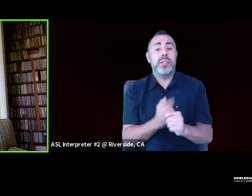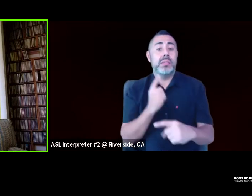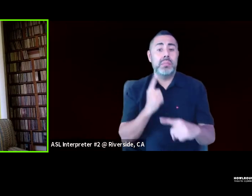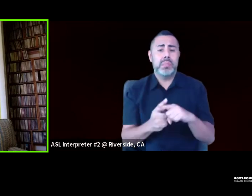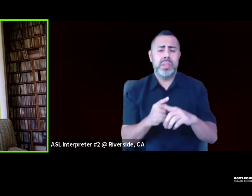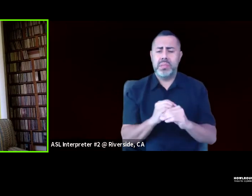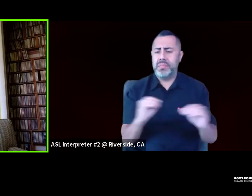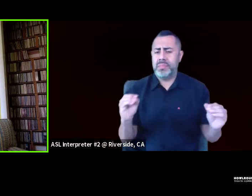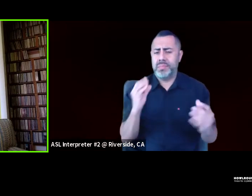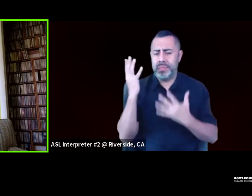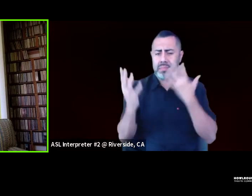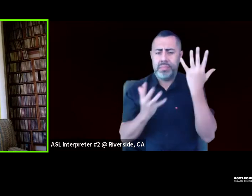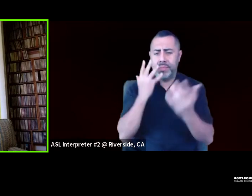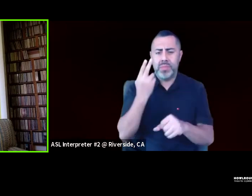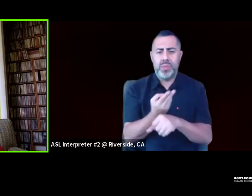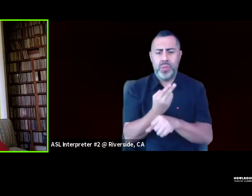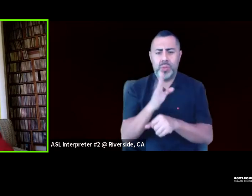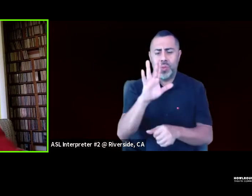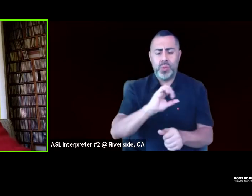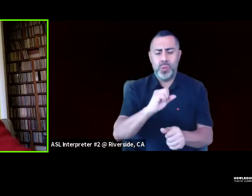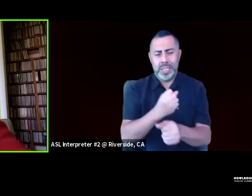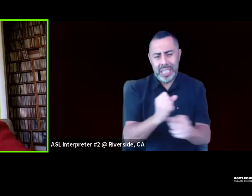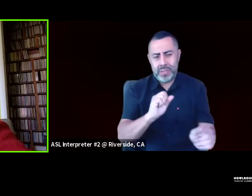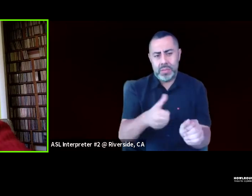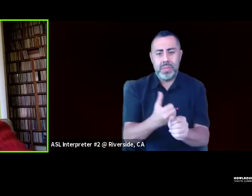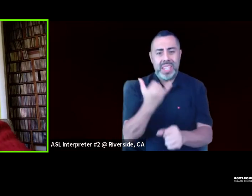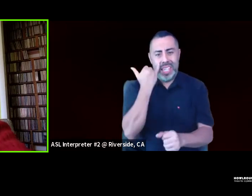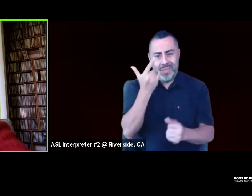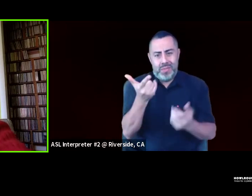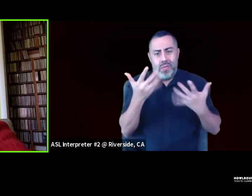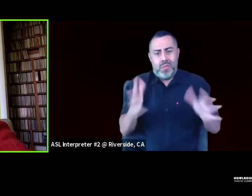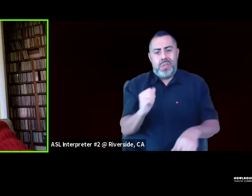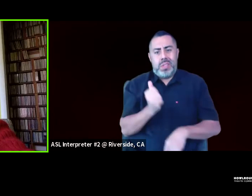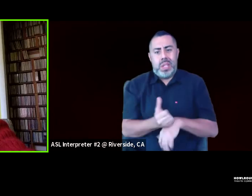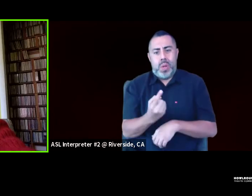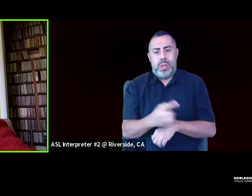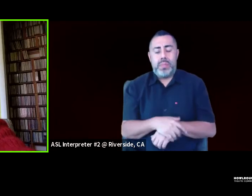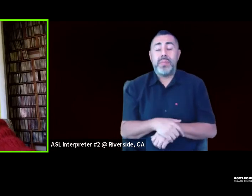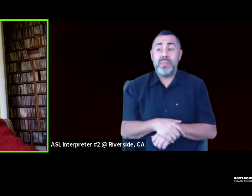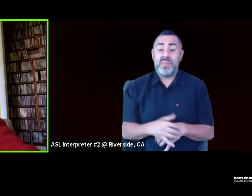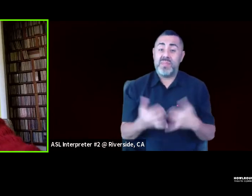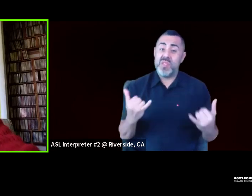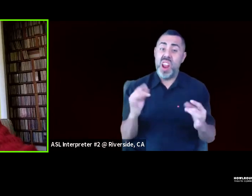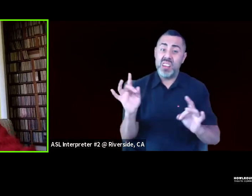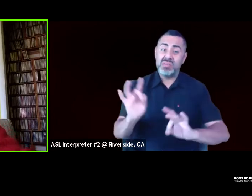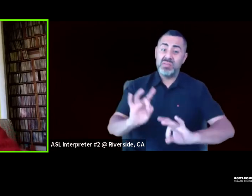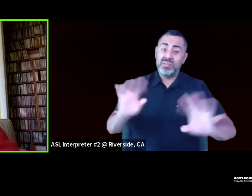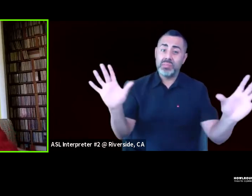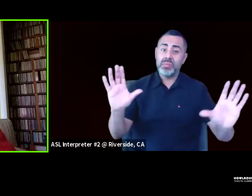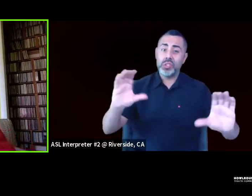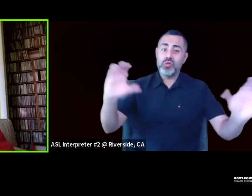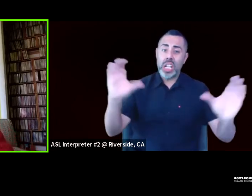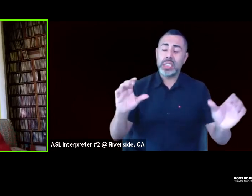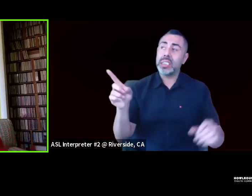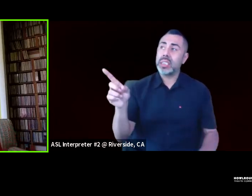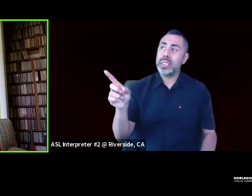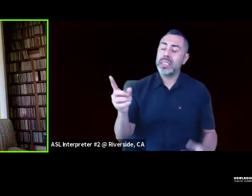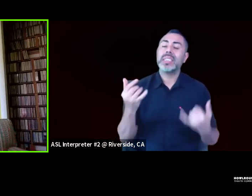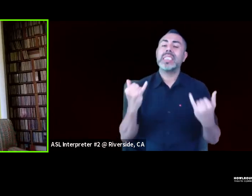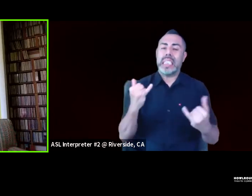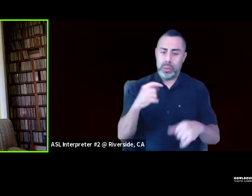net if you have one. We are in a crisis, and now is the time to use that safety